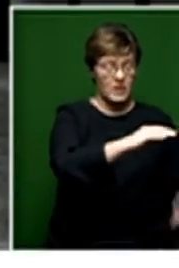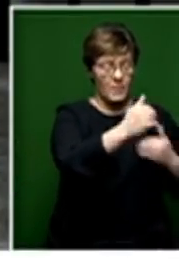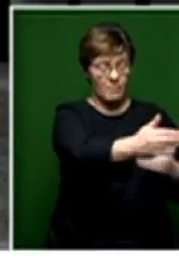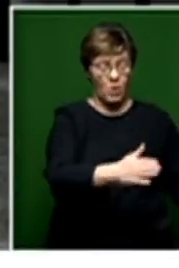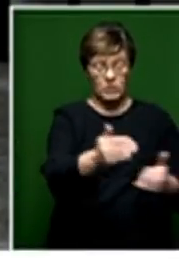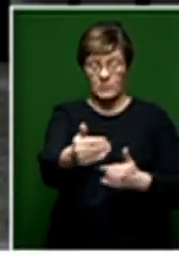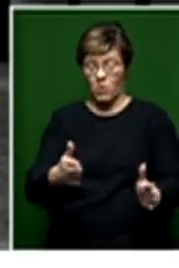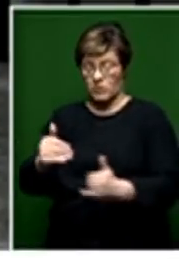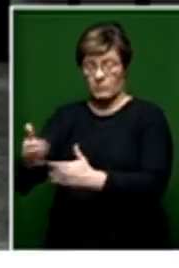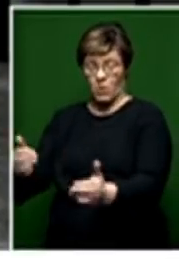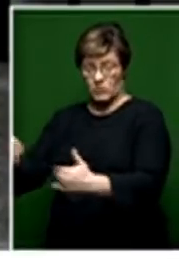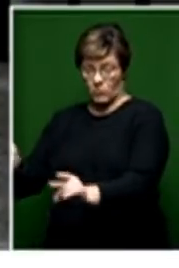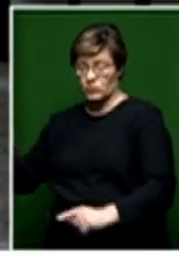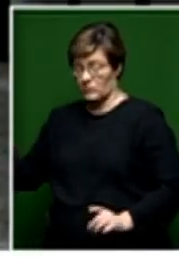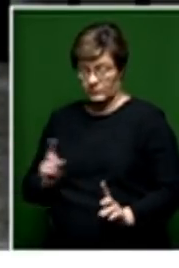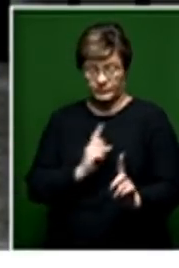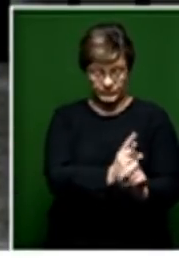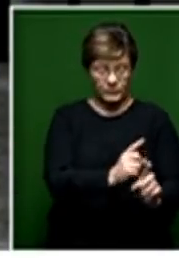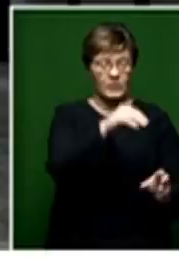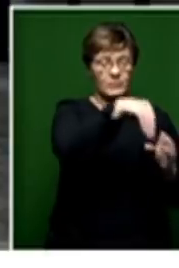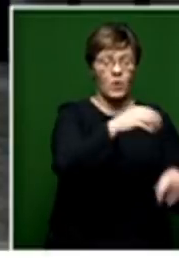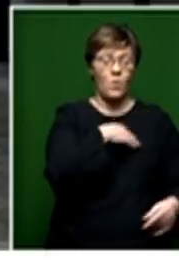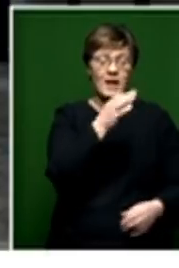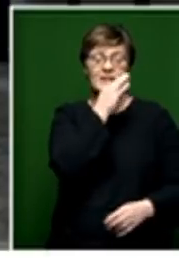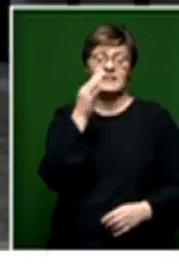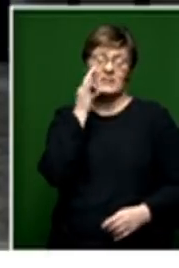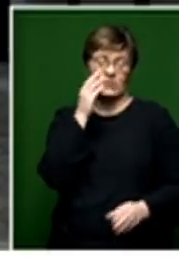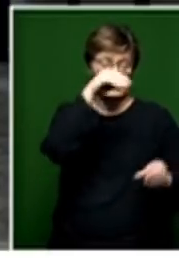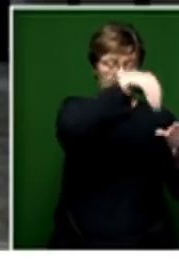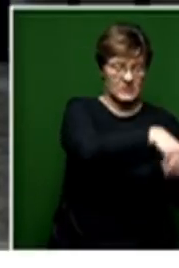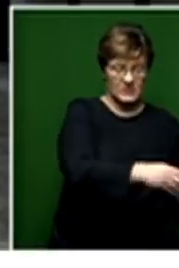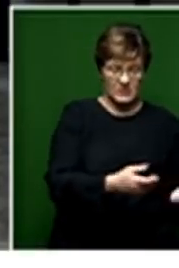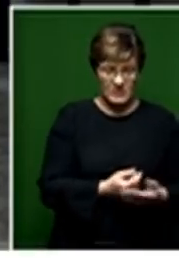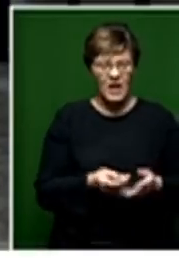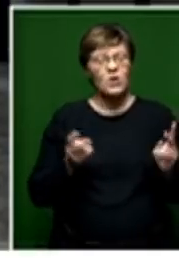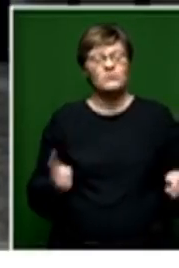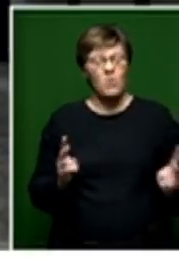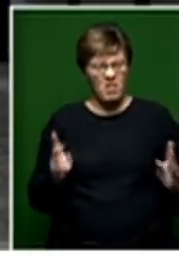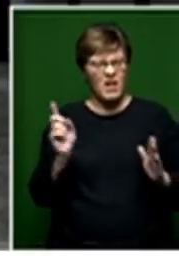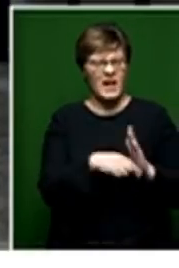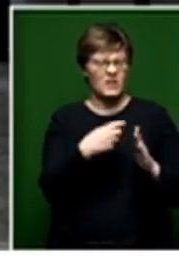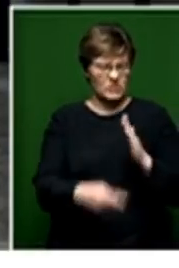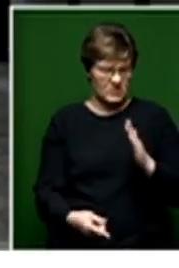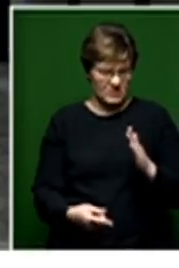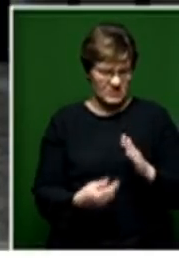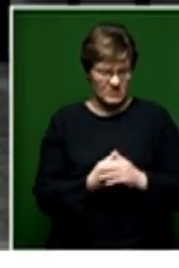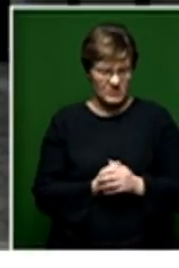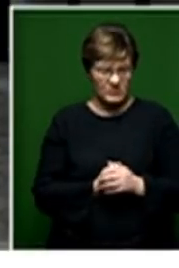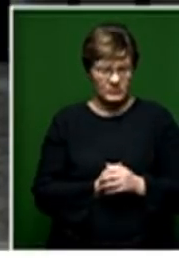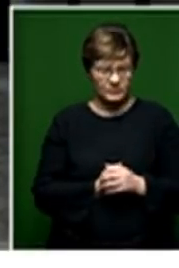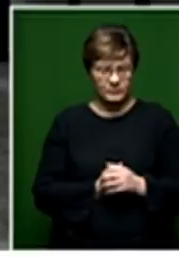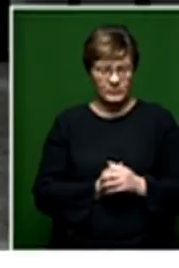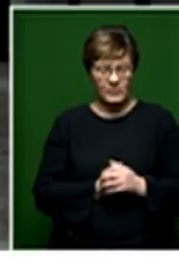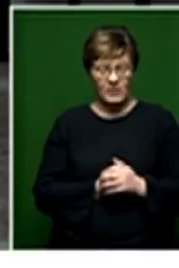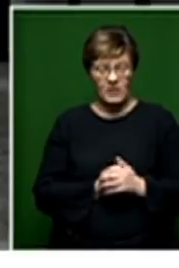be directed to the 4 voting booths. It is a secret ballot, so it would be like a normal election in which we as